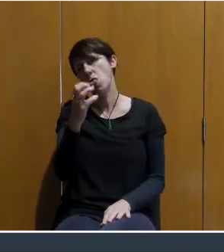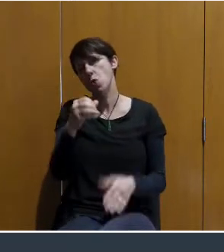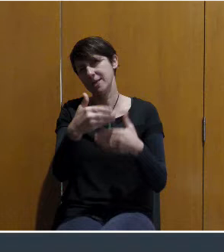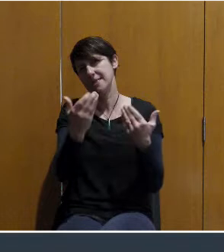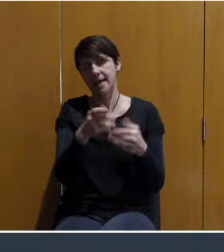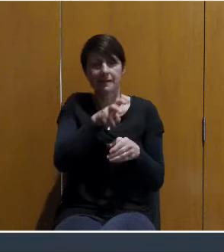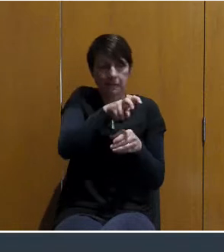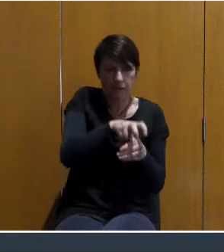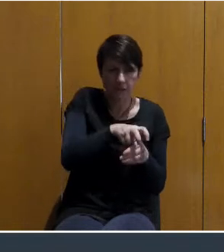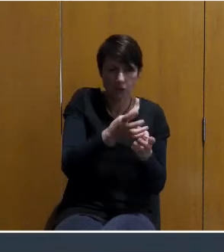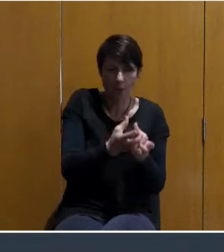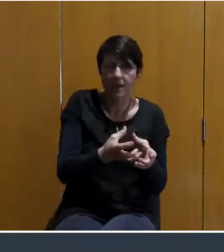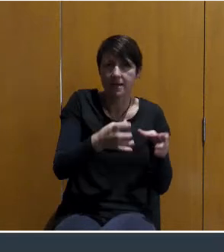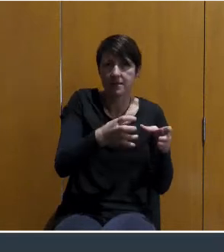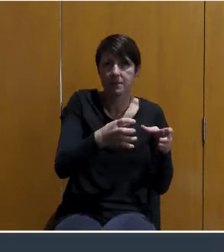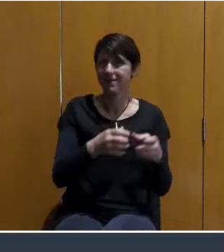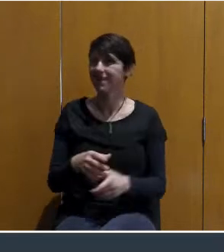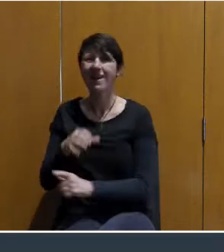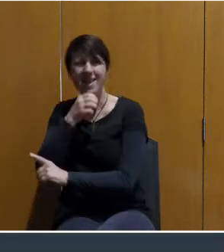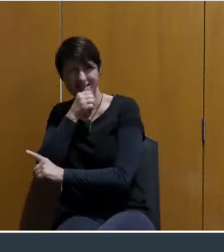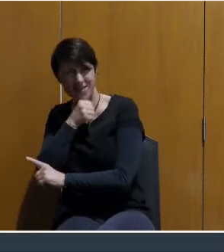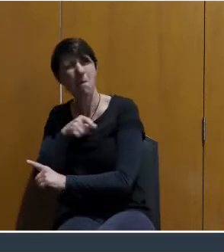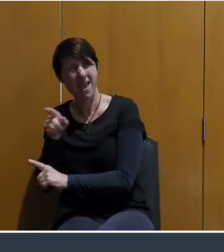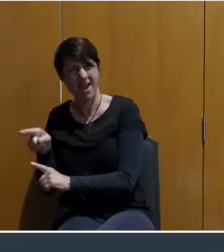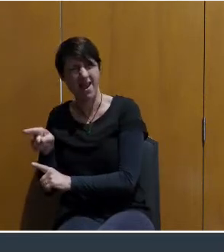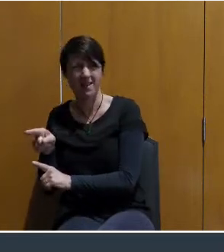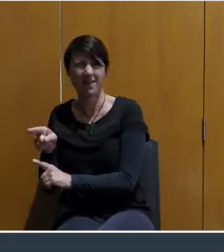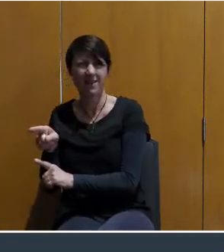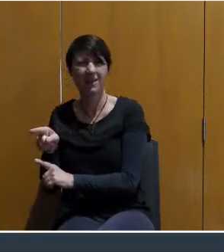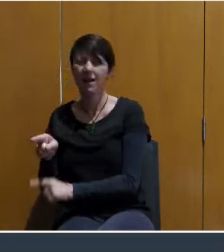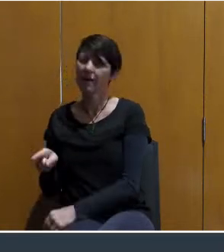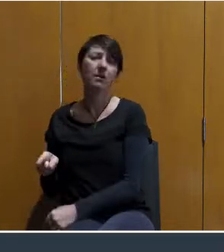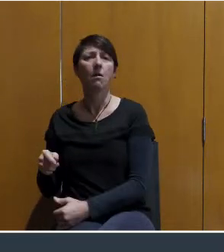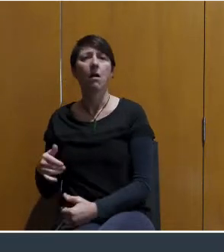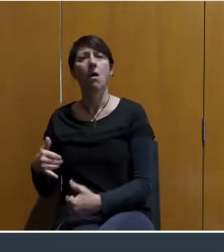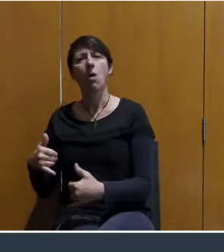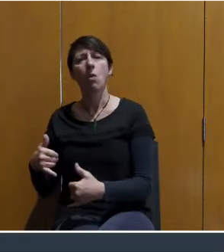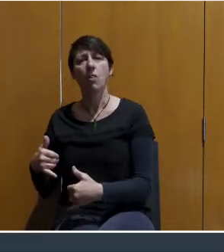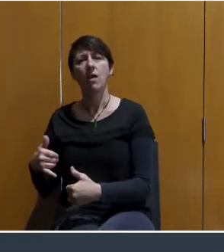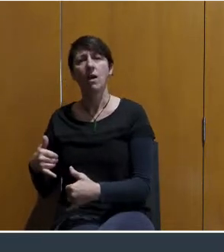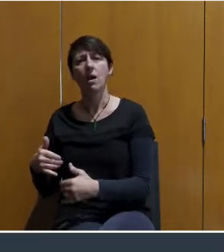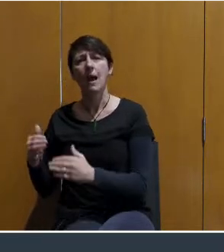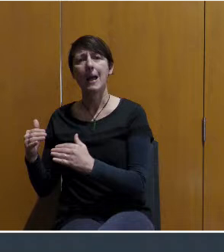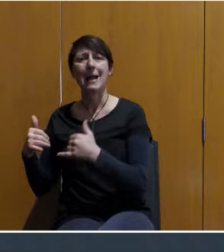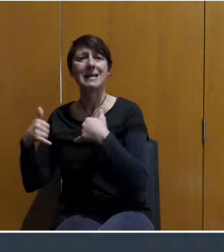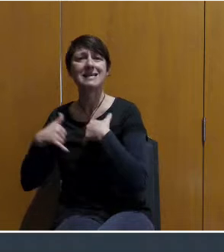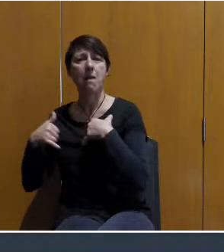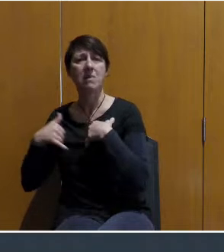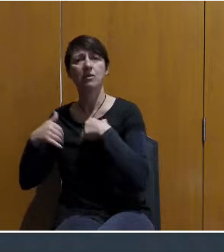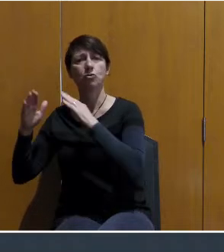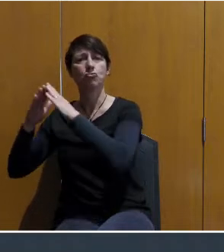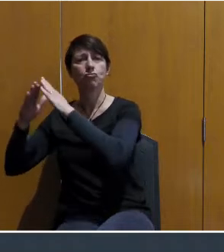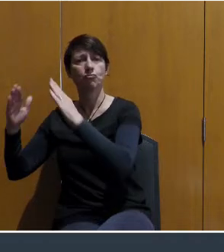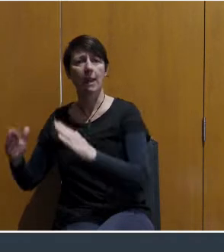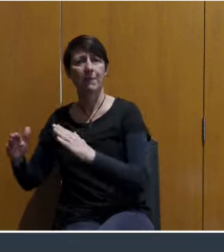the camping ground, and he had his dog on a retractable lead. His dog was a